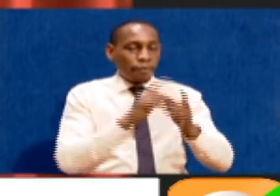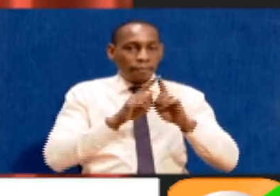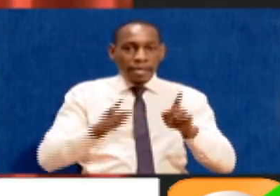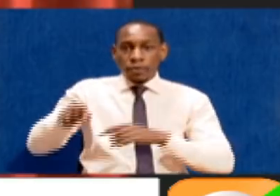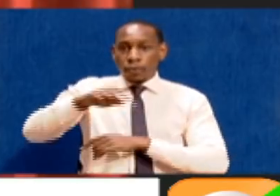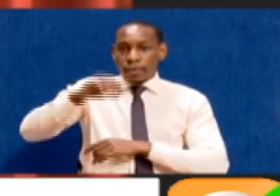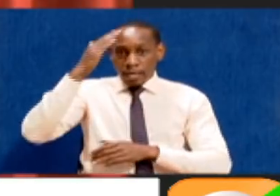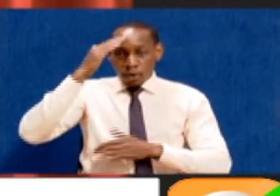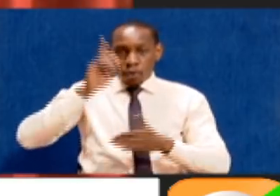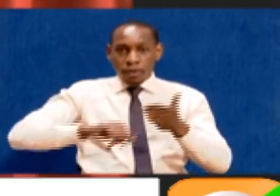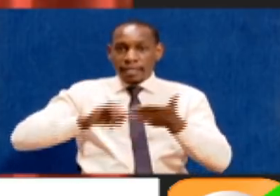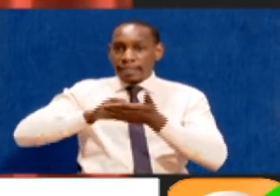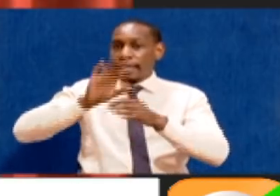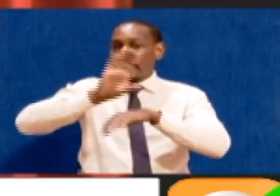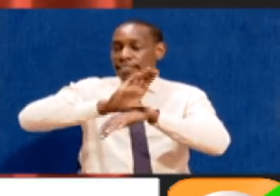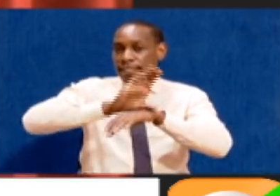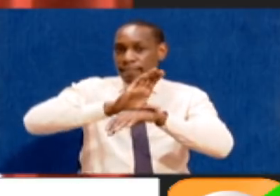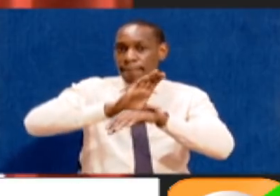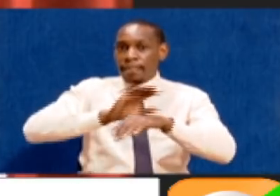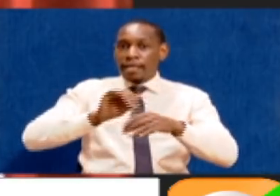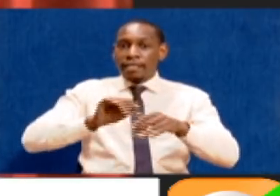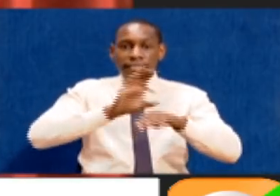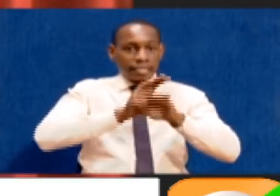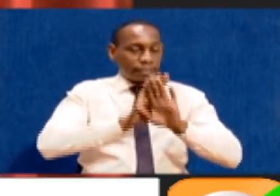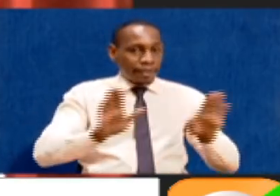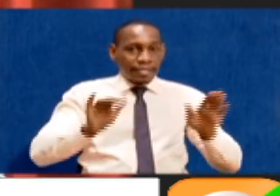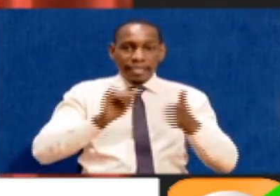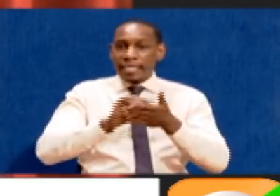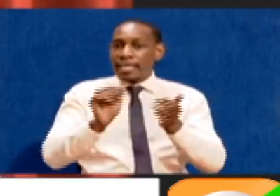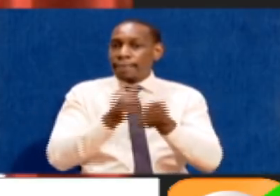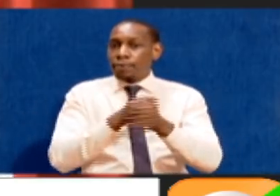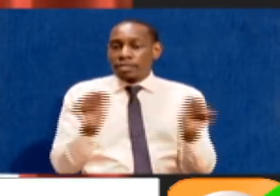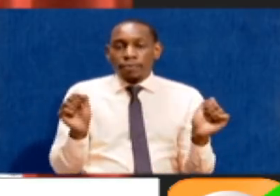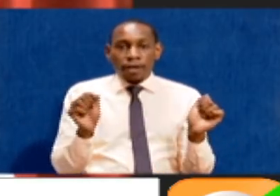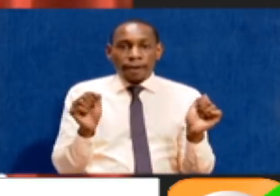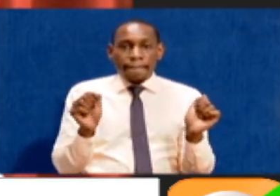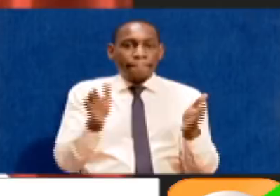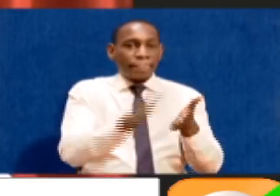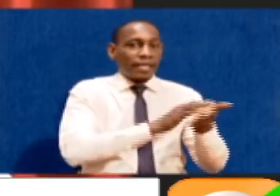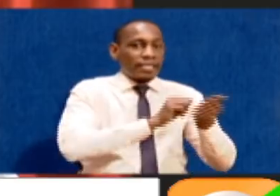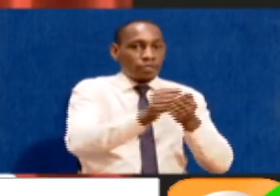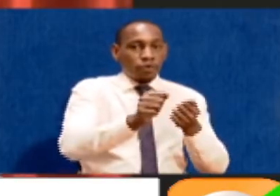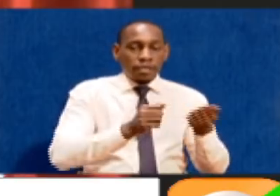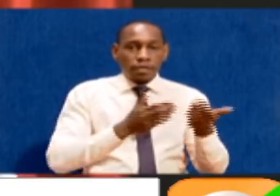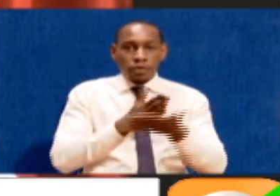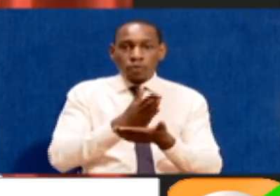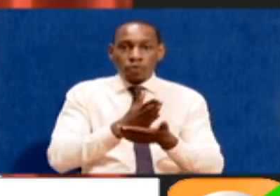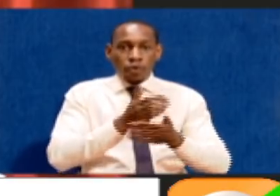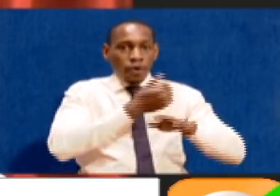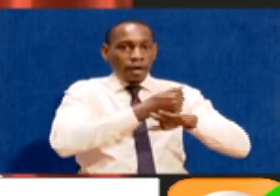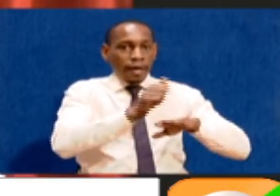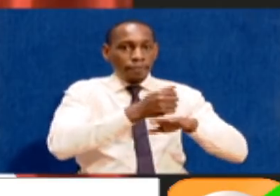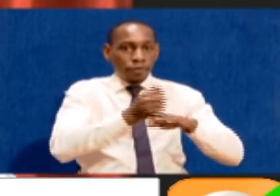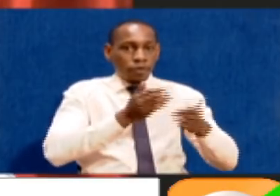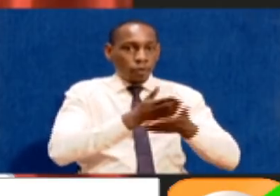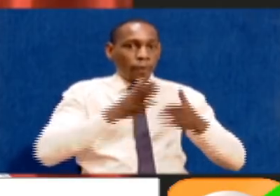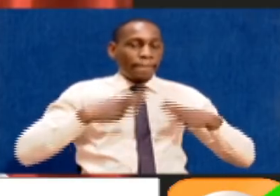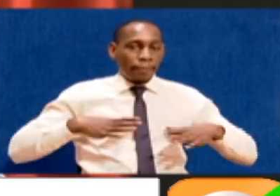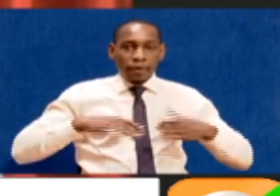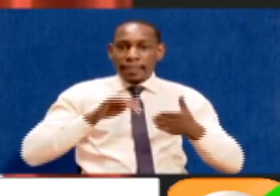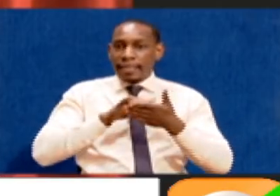let us realize that the church is the church and cannot be destroyed by the abuse of